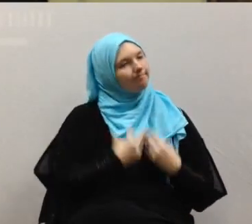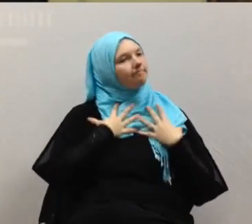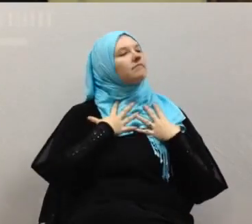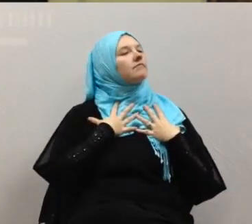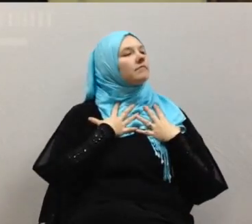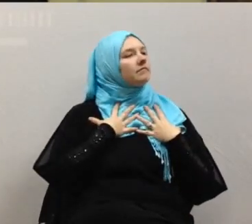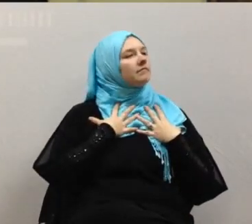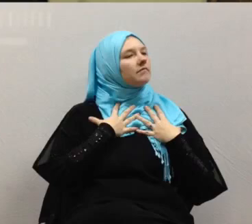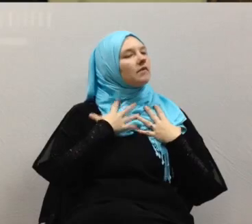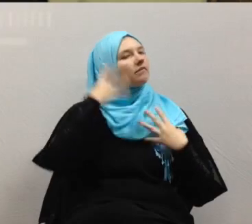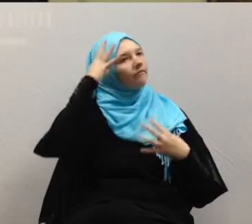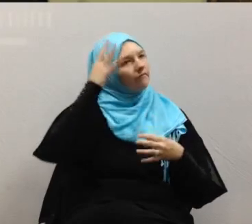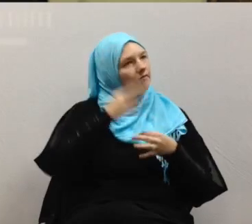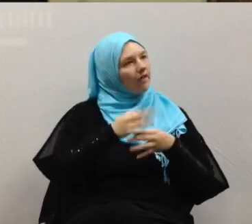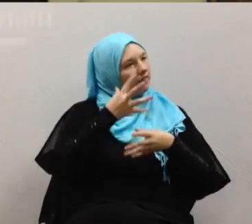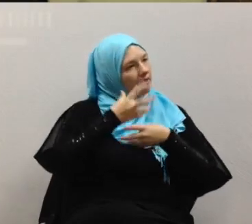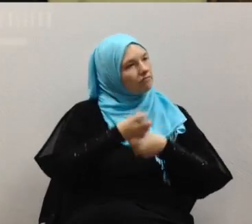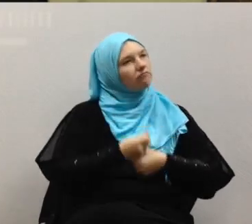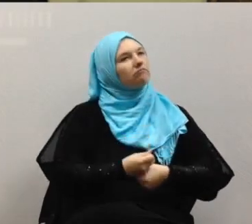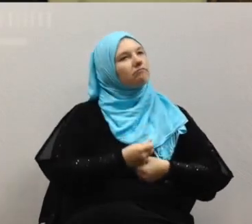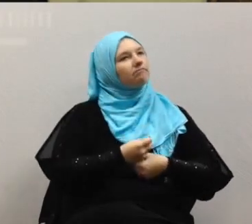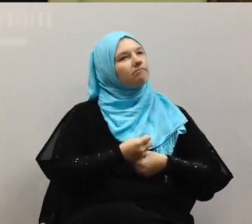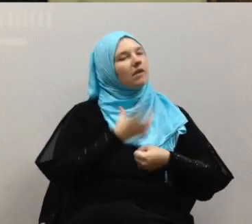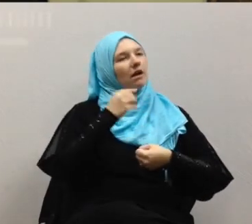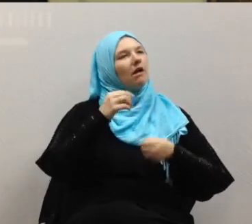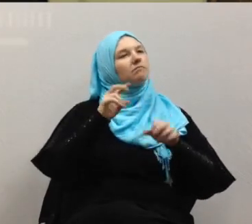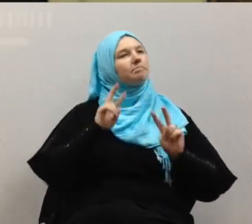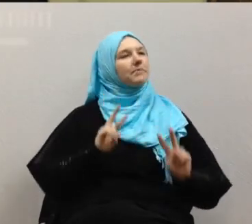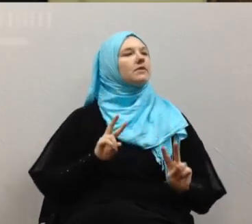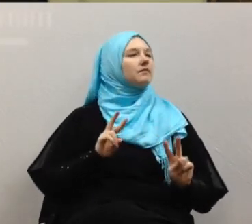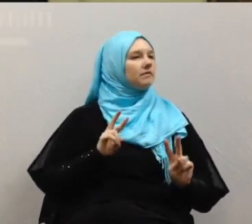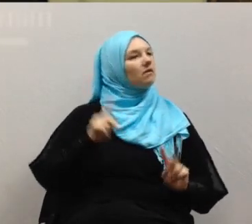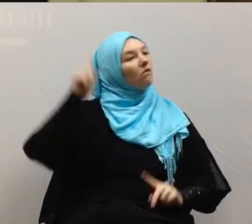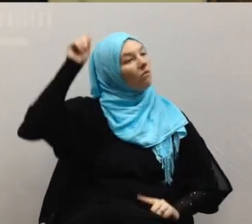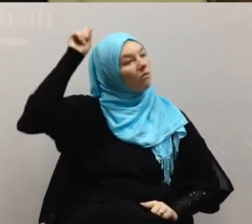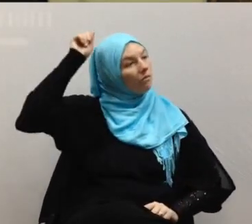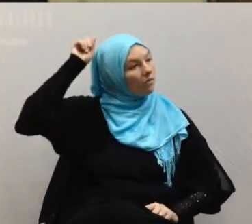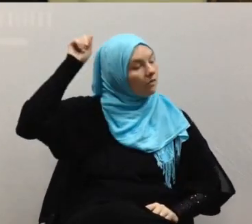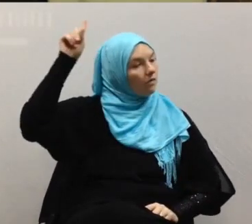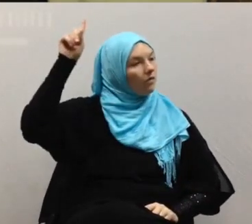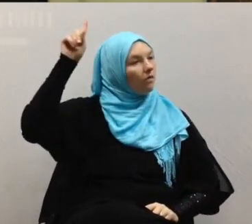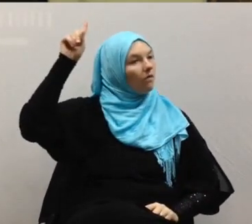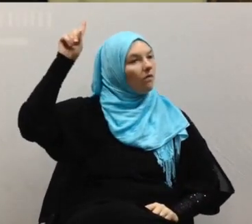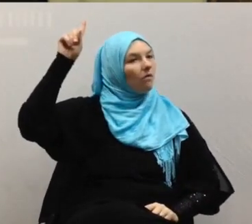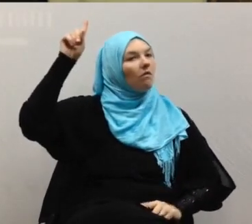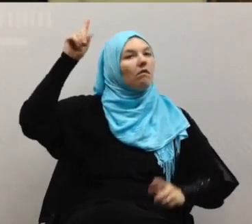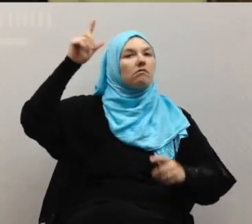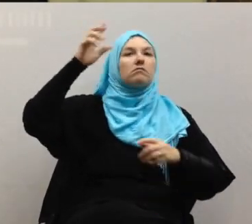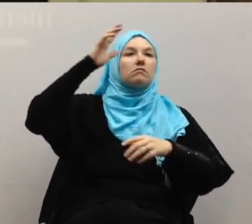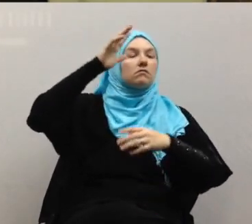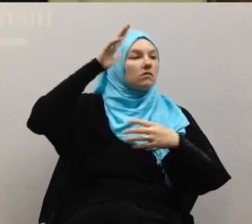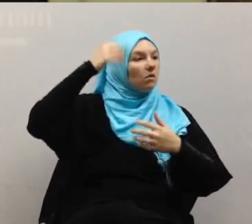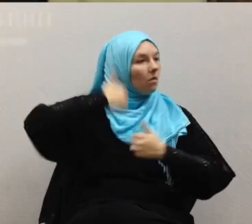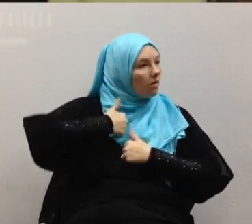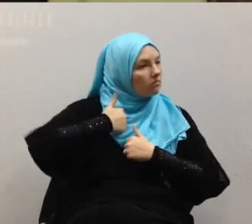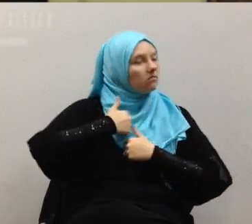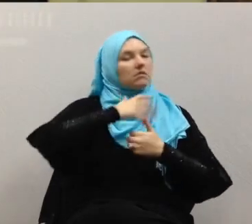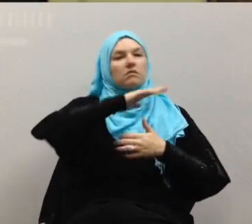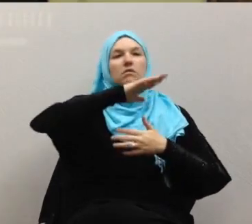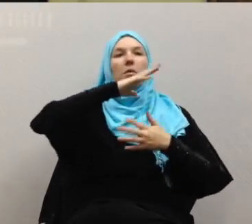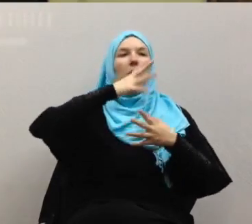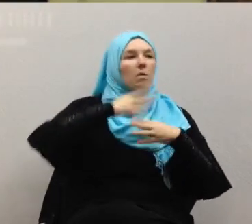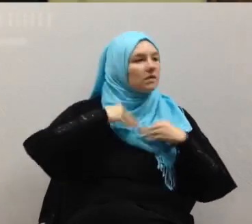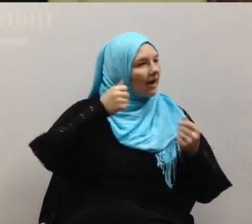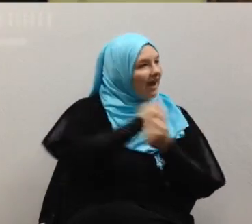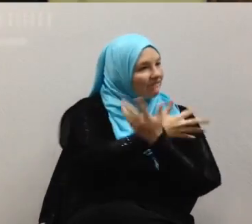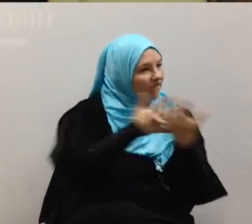faith level. And to Allah belongs the soldiers of the heavens and the earth, and ever is Allah knowing